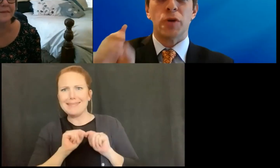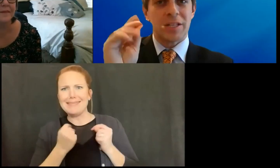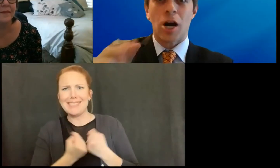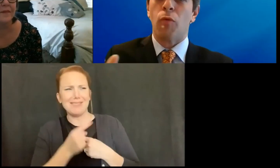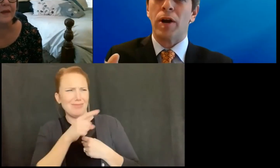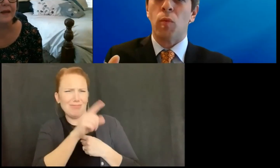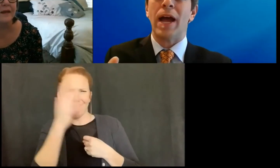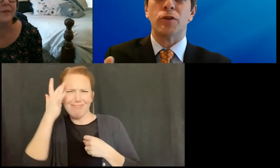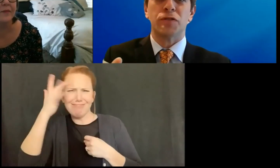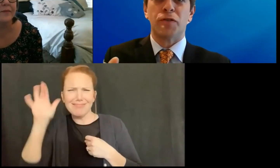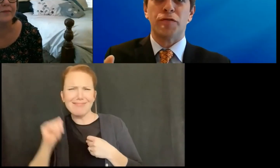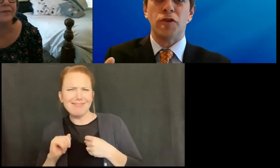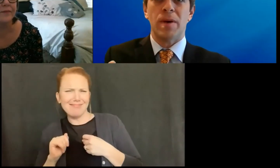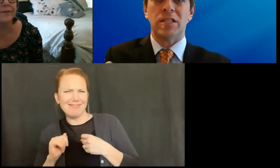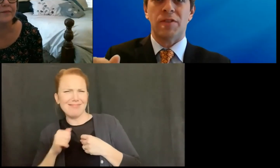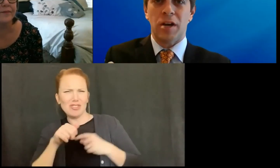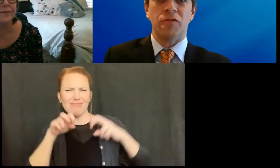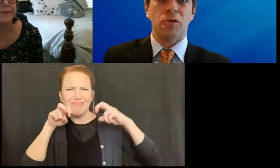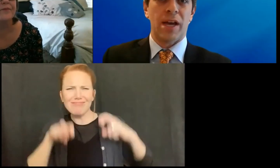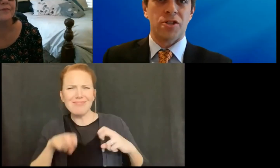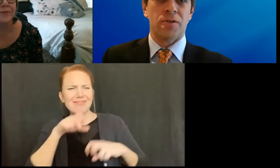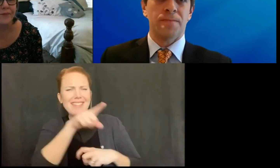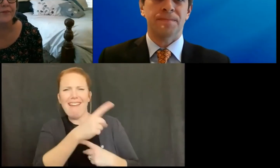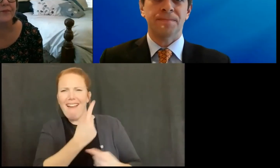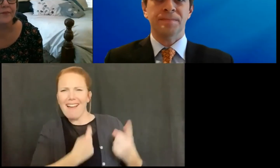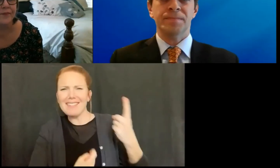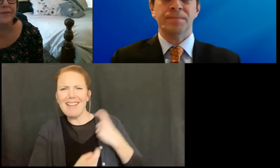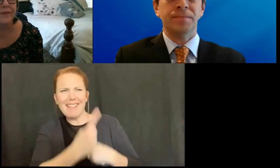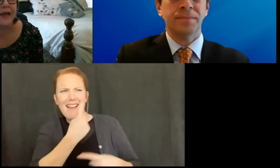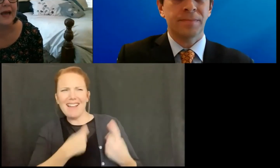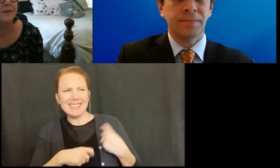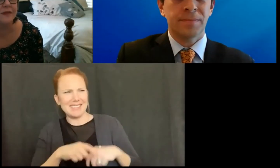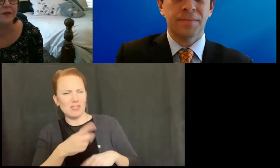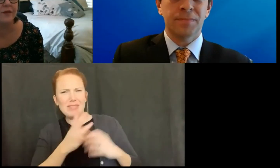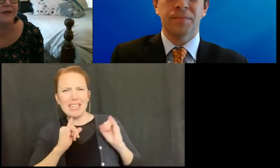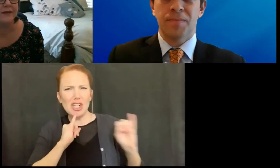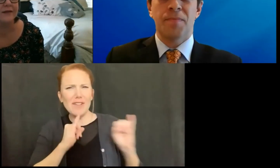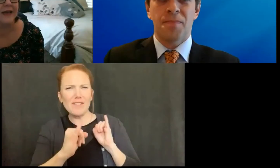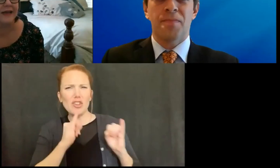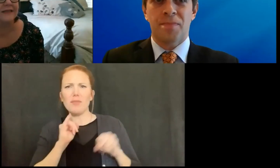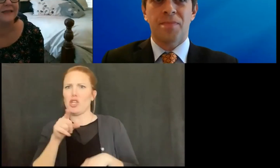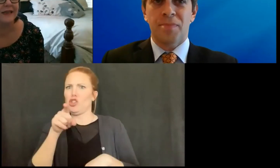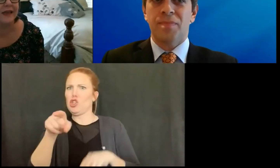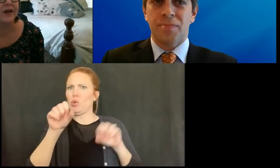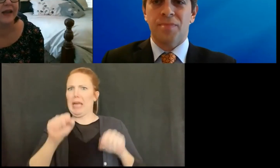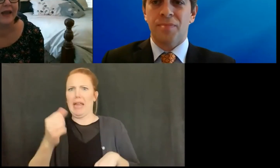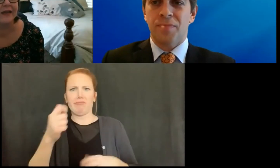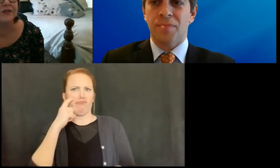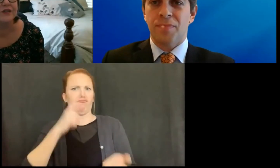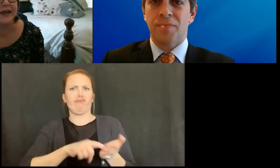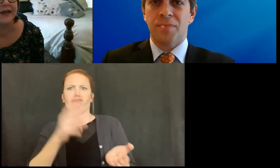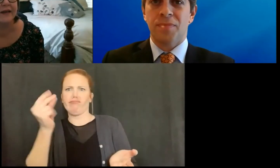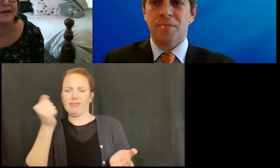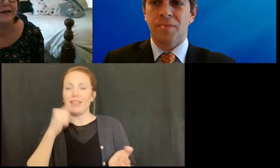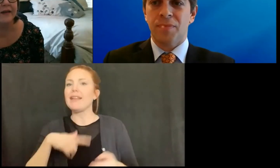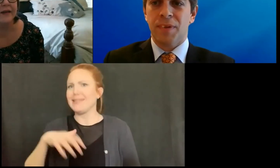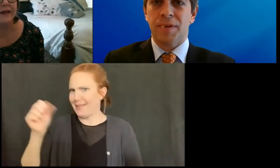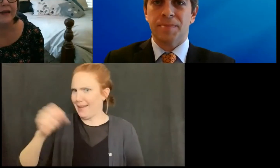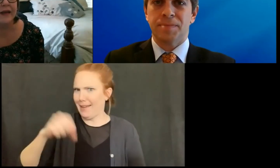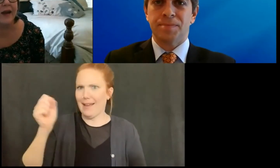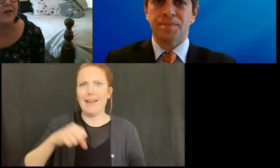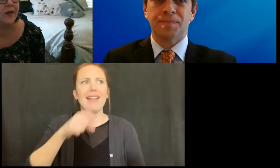right? You can tell right away in those first few minutes of an interview, can't you? Absolutely. Yes, that they're engaged